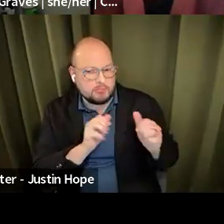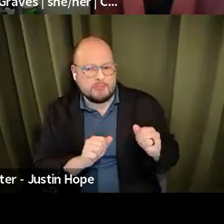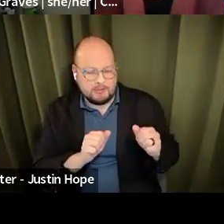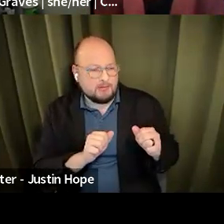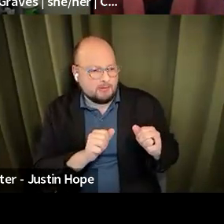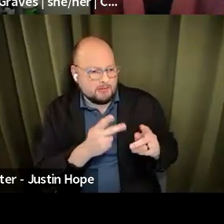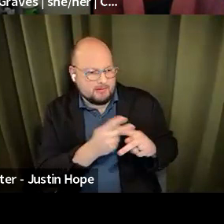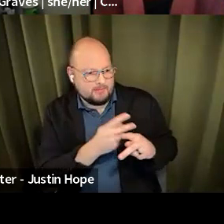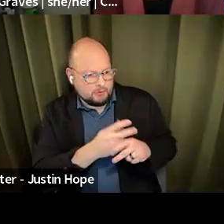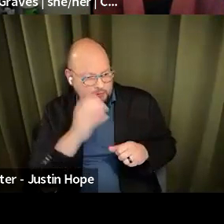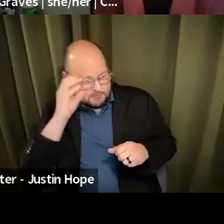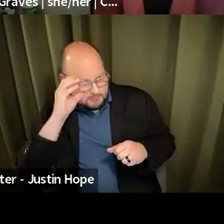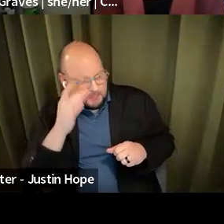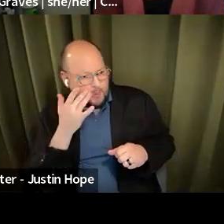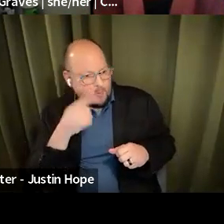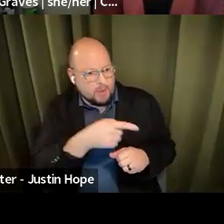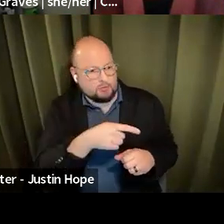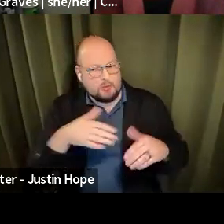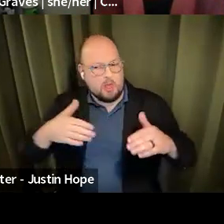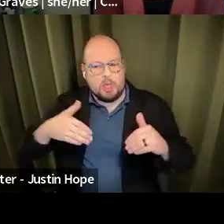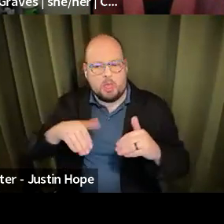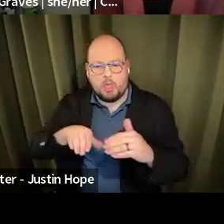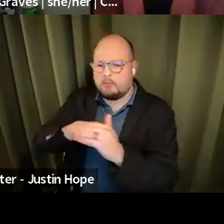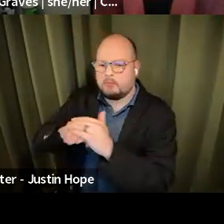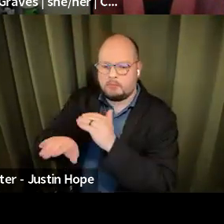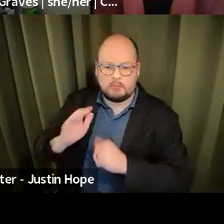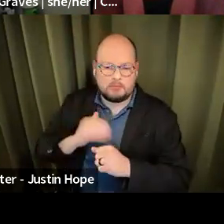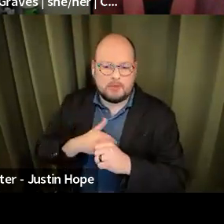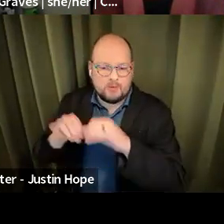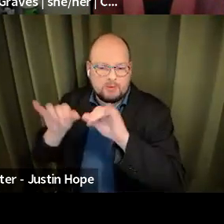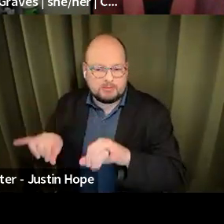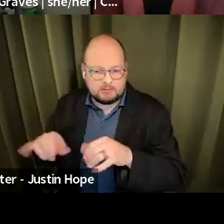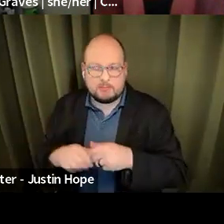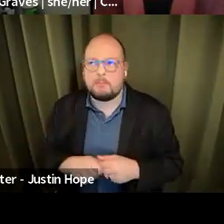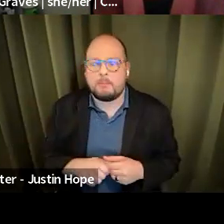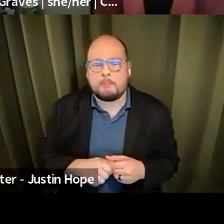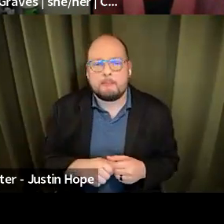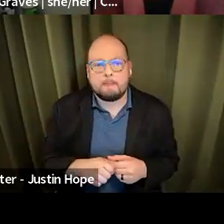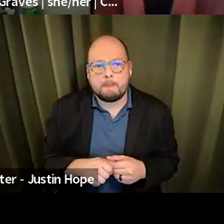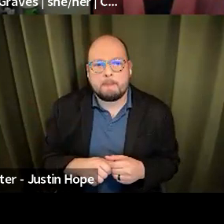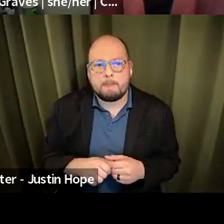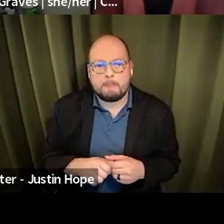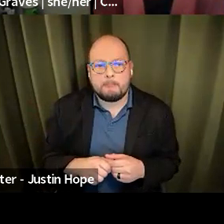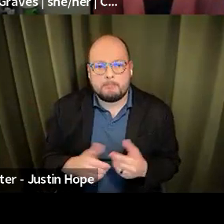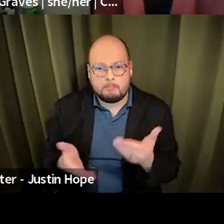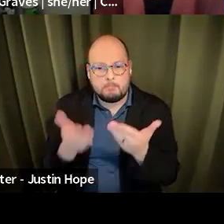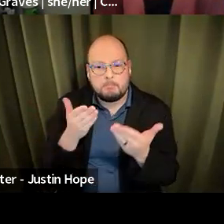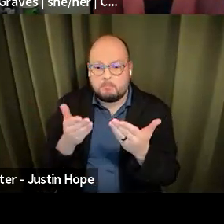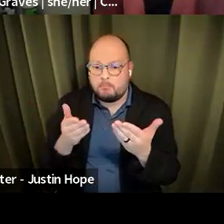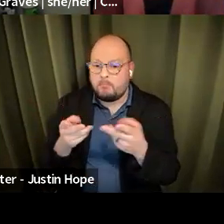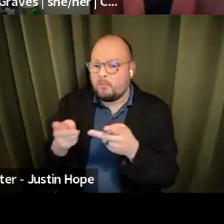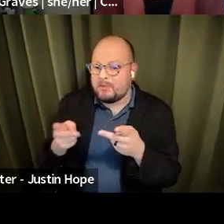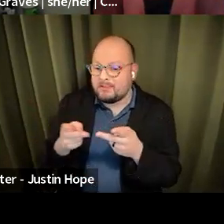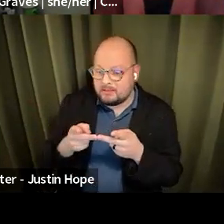why they're hesitant. What departments do you work with within the facility